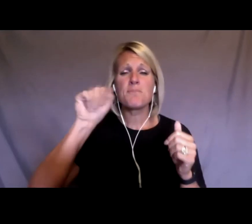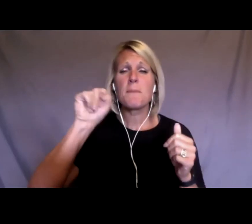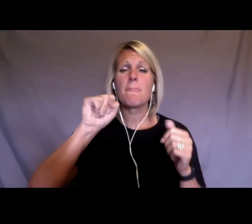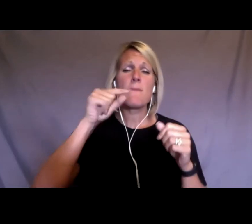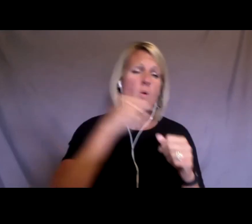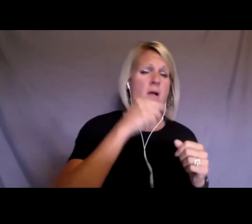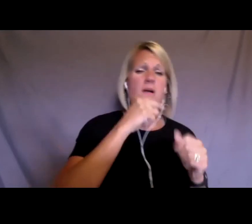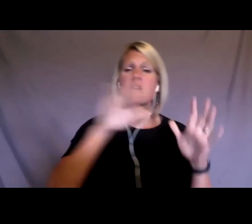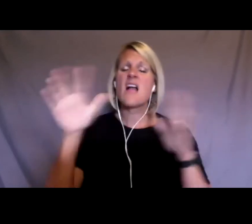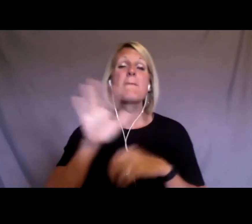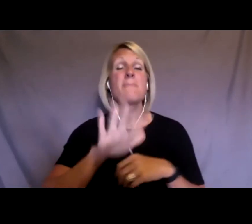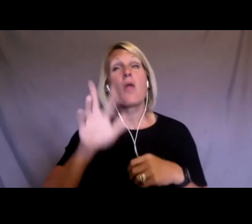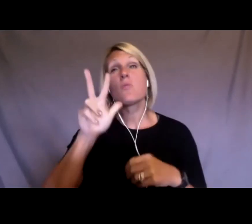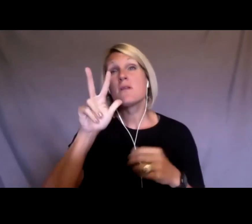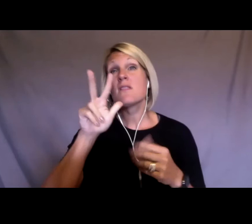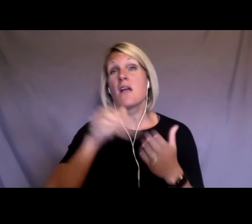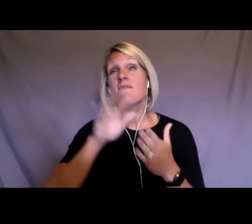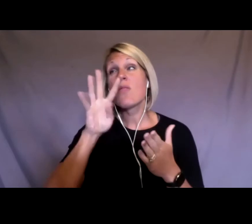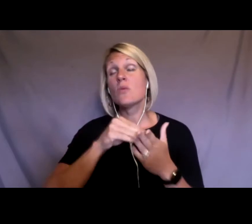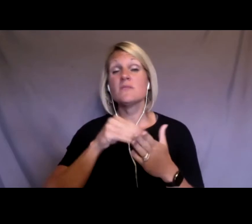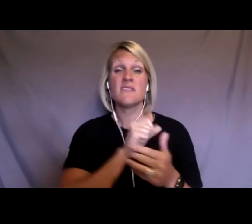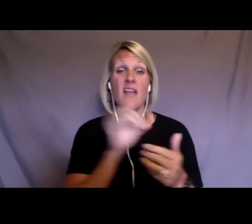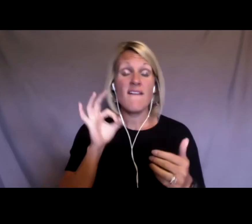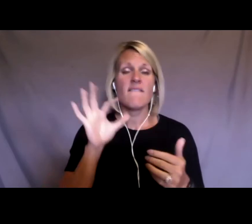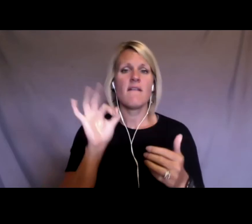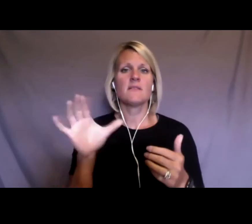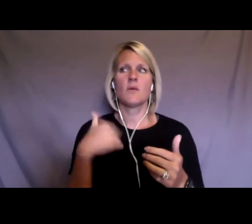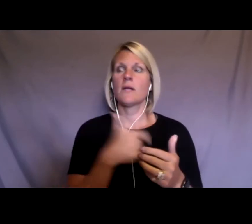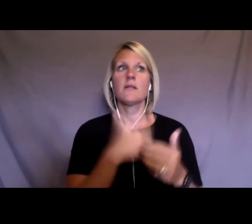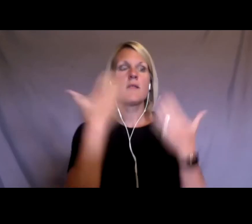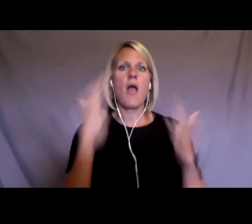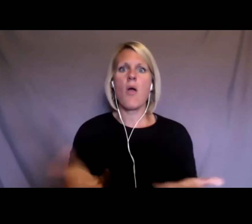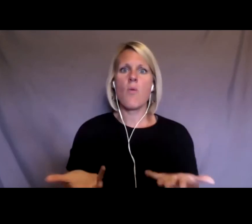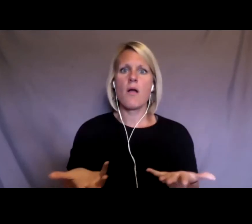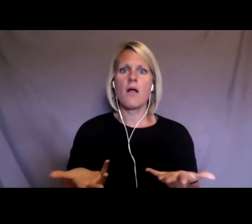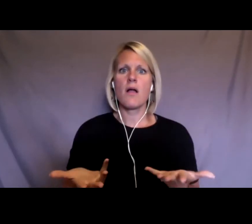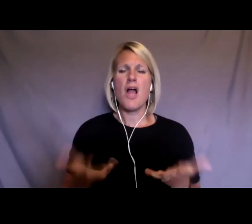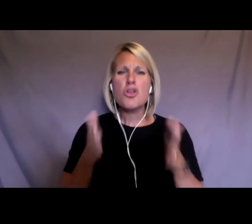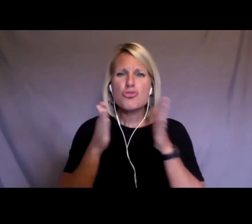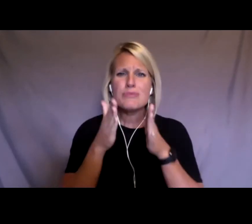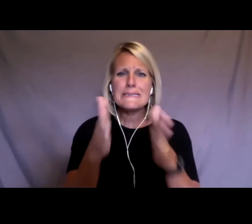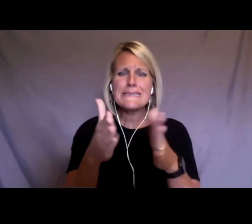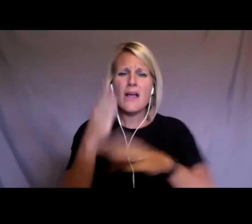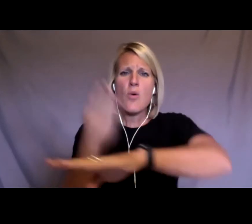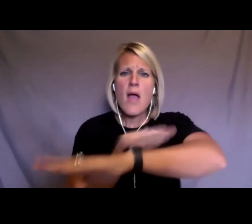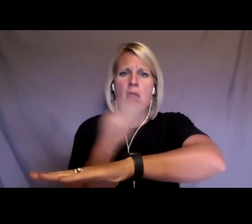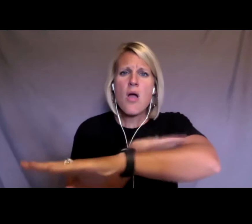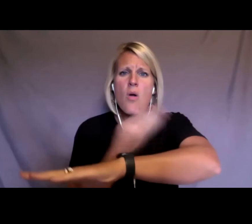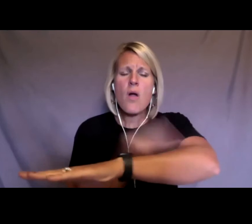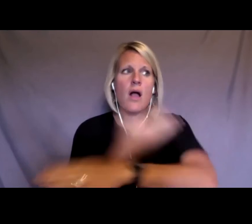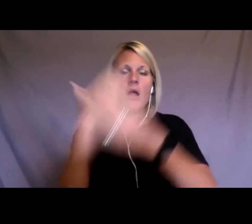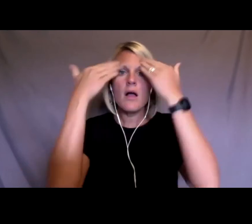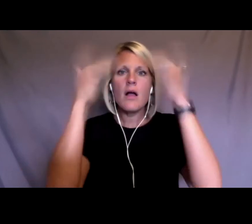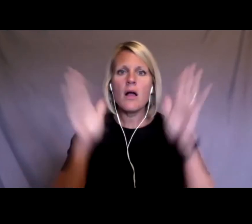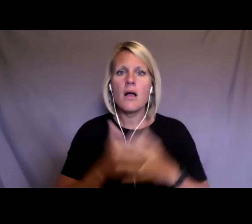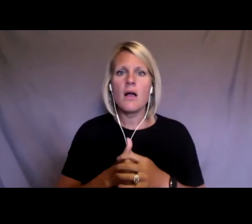4,000 staff and faculty, and we weren't even informed about a street renovation. So I'll leave you with this thought. If